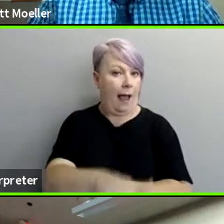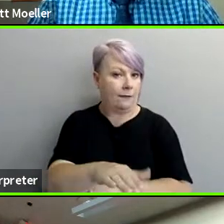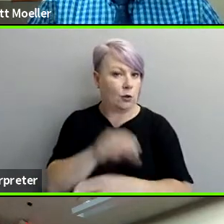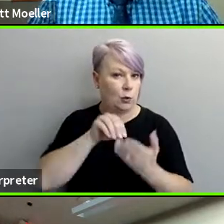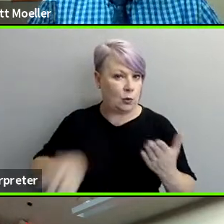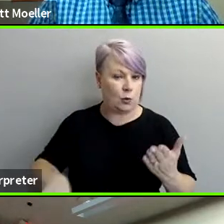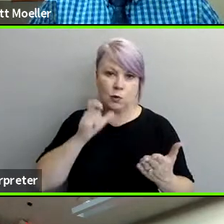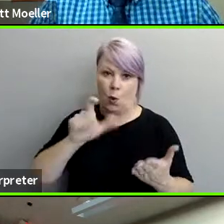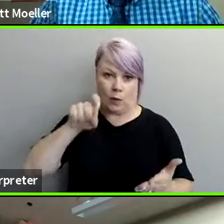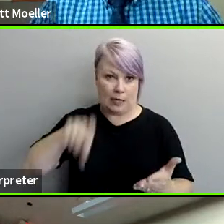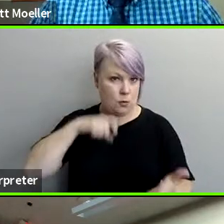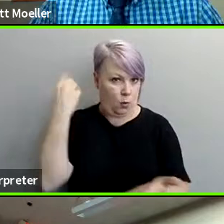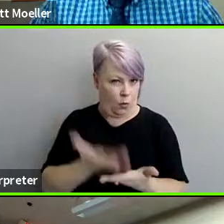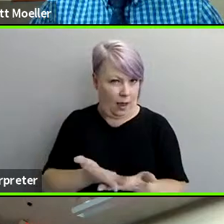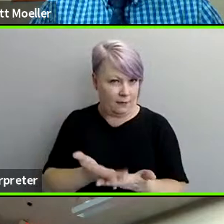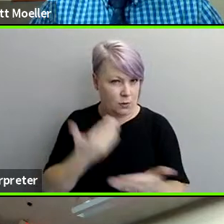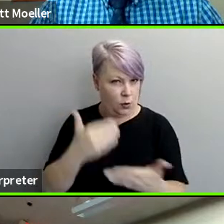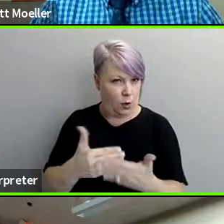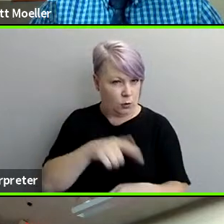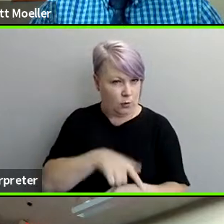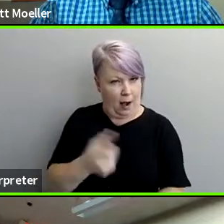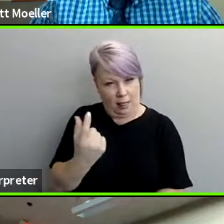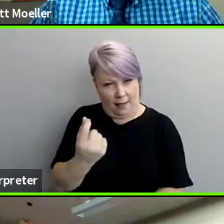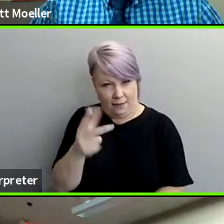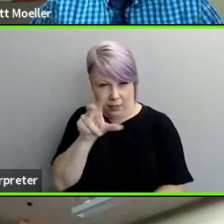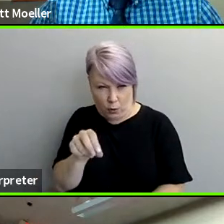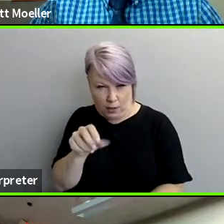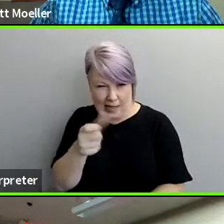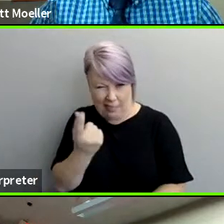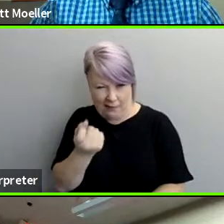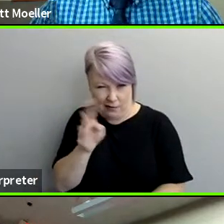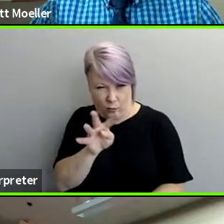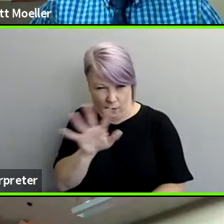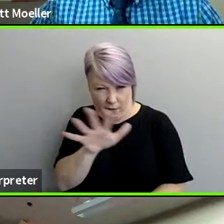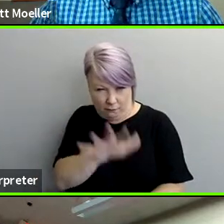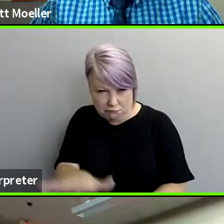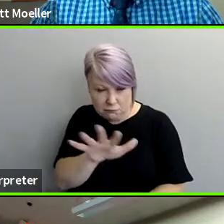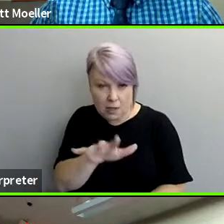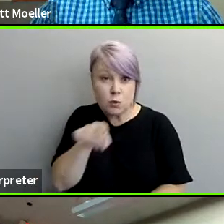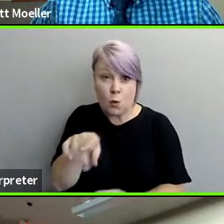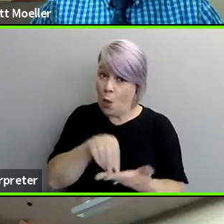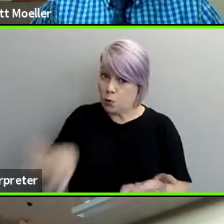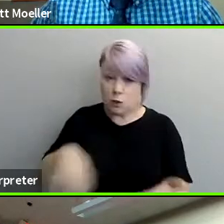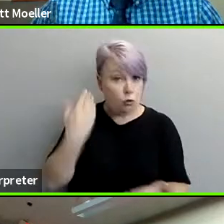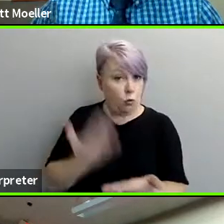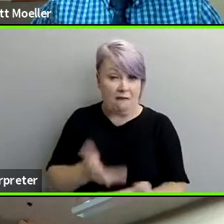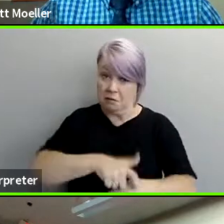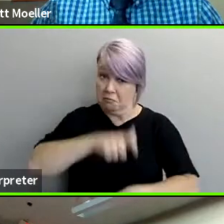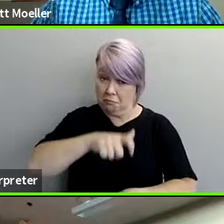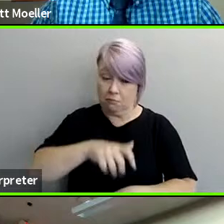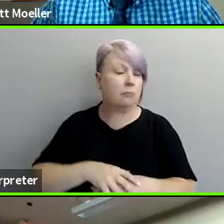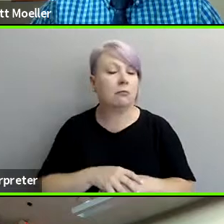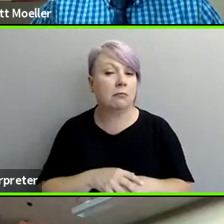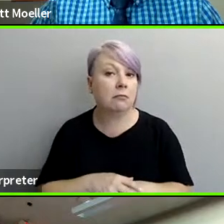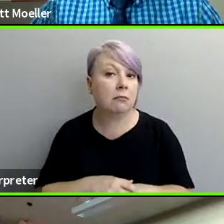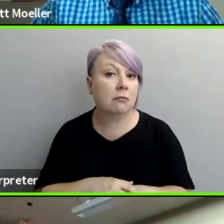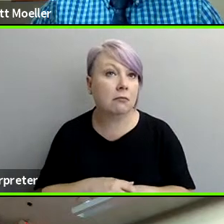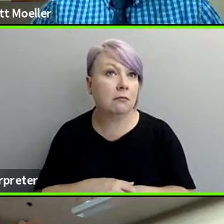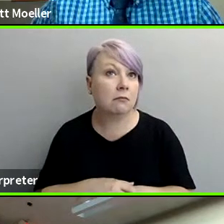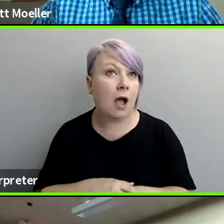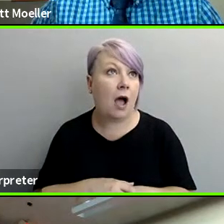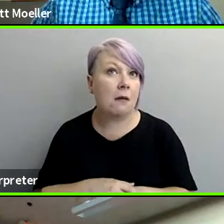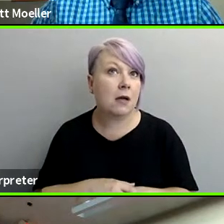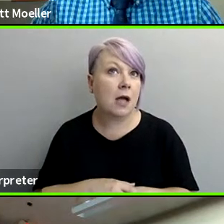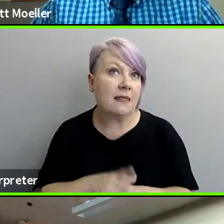be to us until closer till 11:30, 11:45, that those students are getting to school on time by that time. It's the same thing at the end